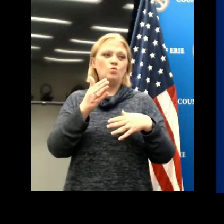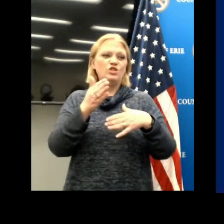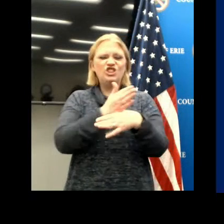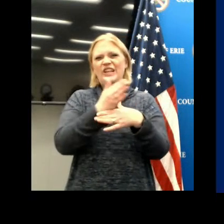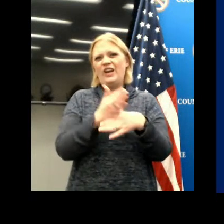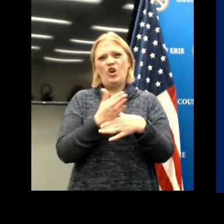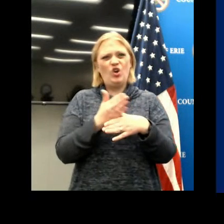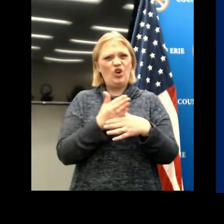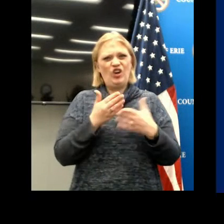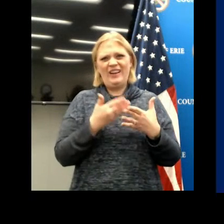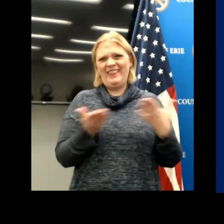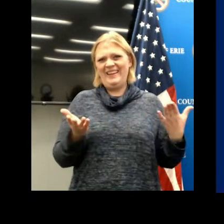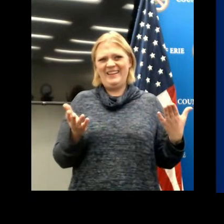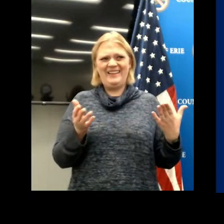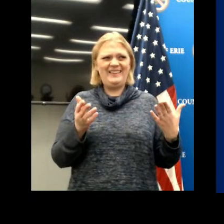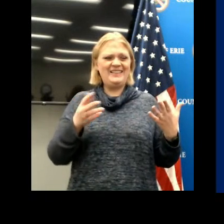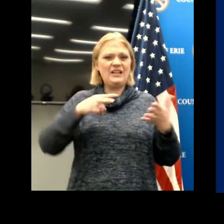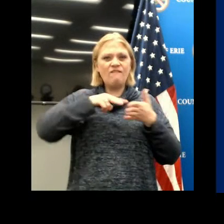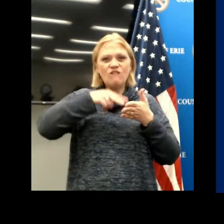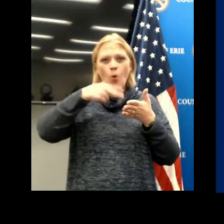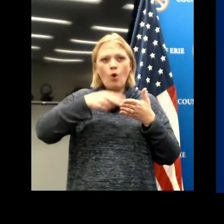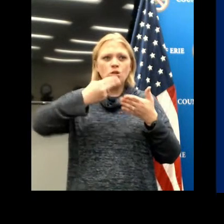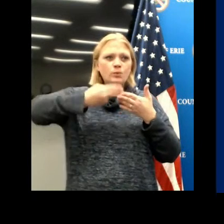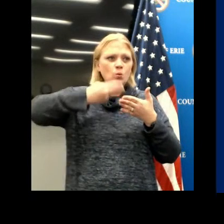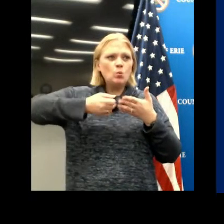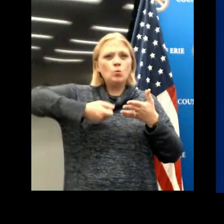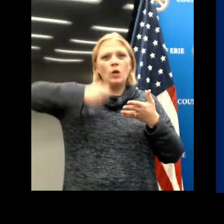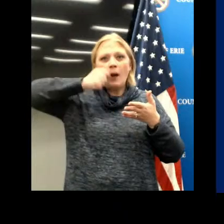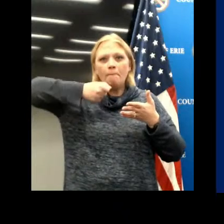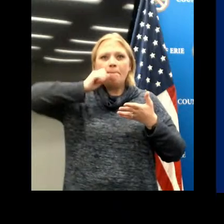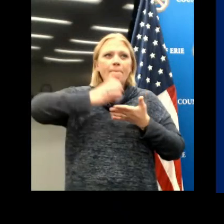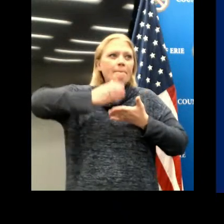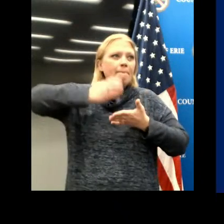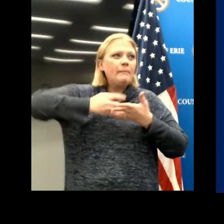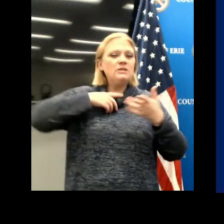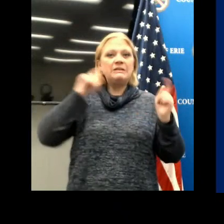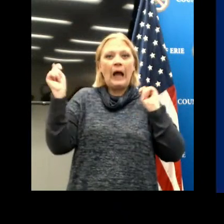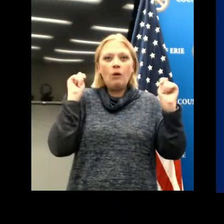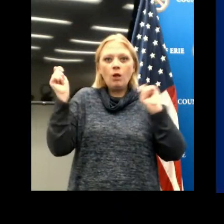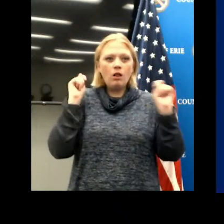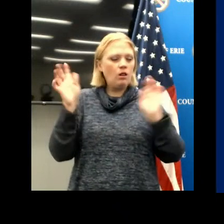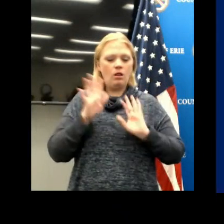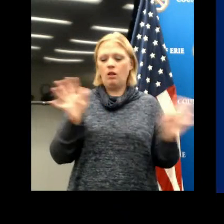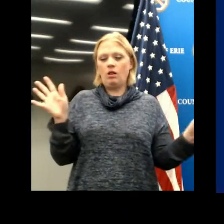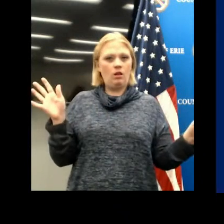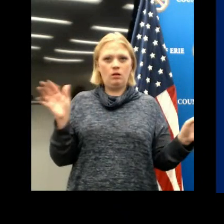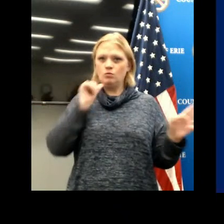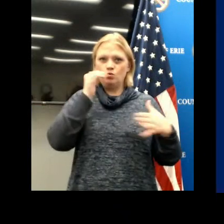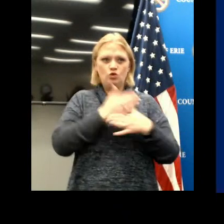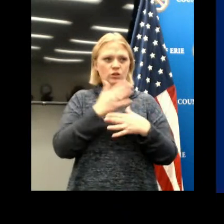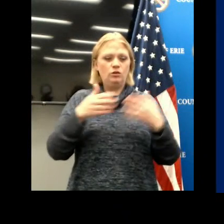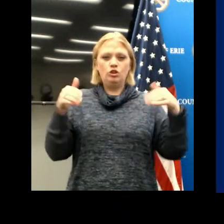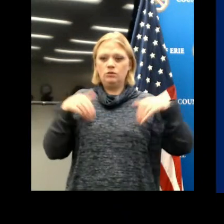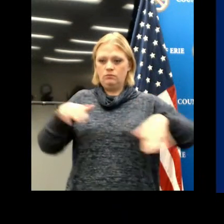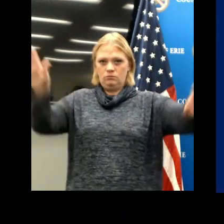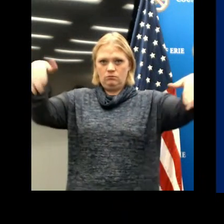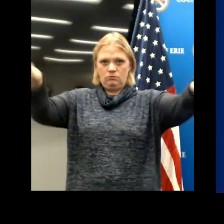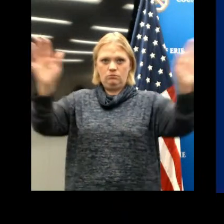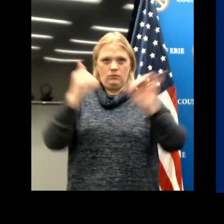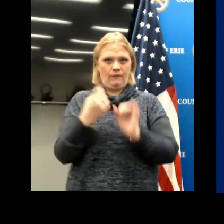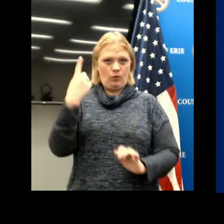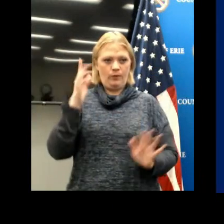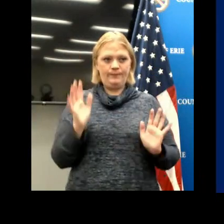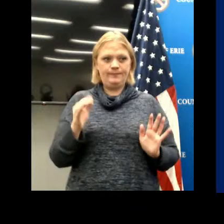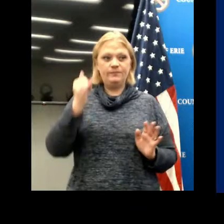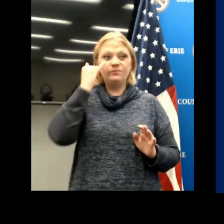items. Don't share any utensils or cups or towels or anything. Just stay away from everybody else in your house. And then if